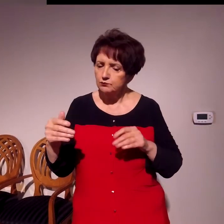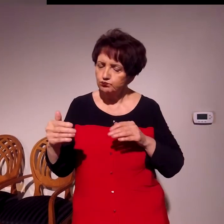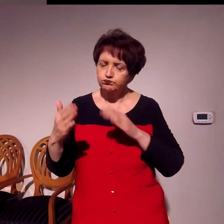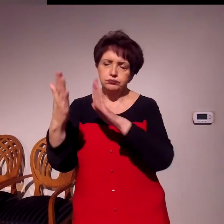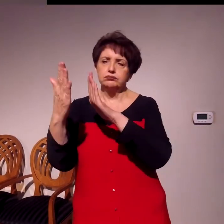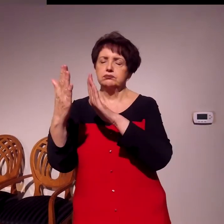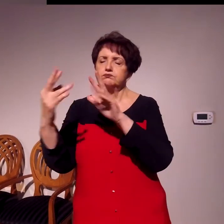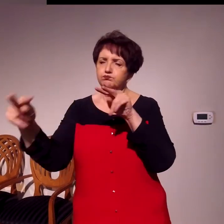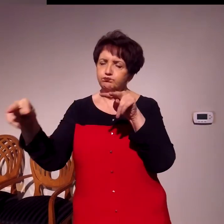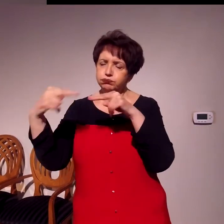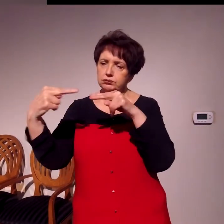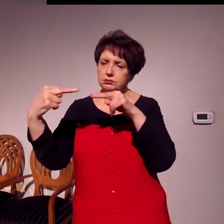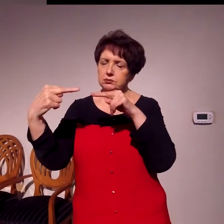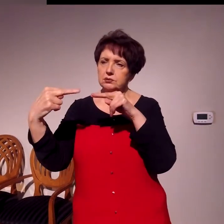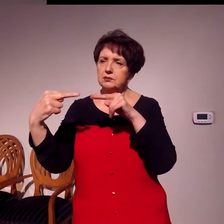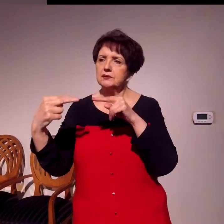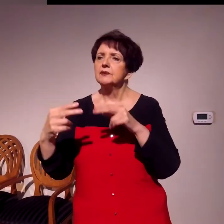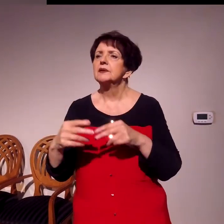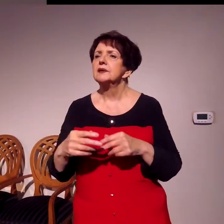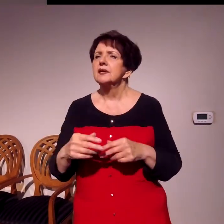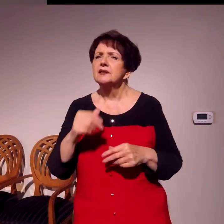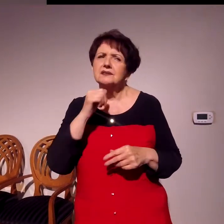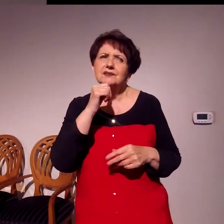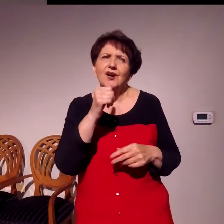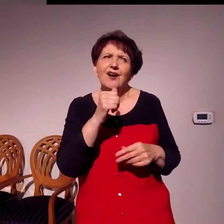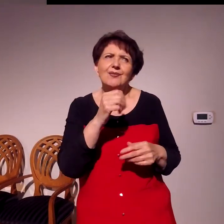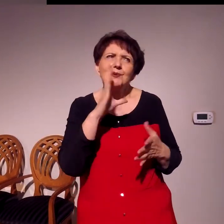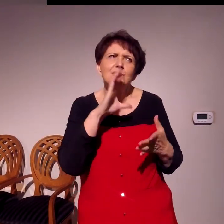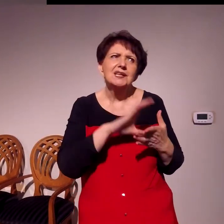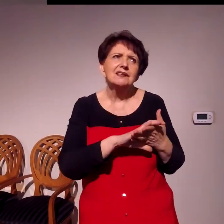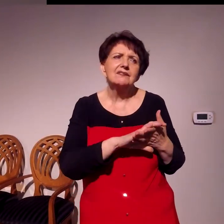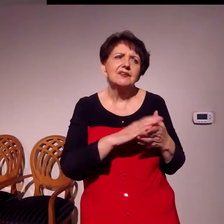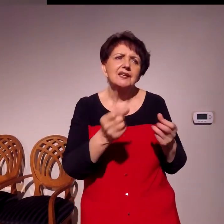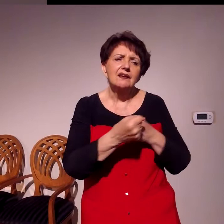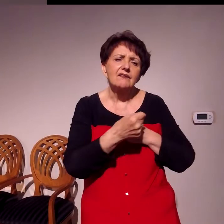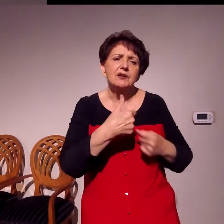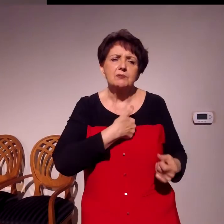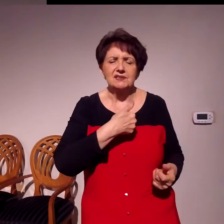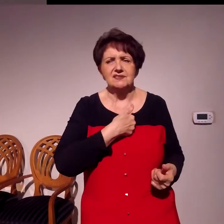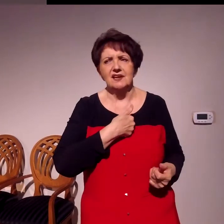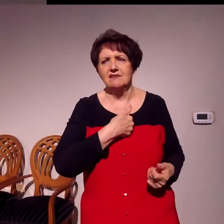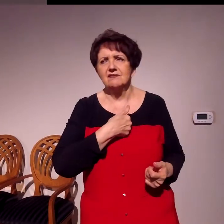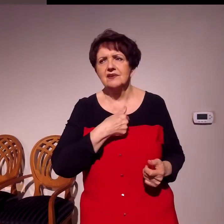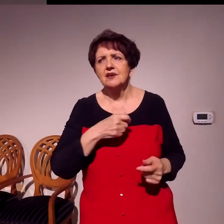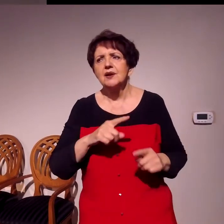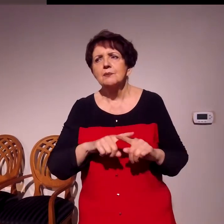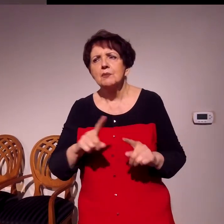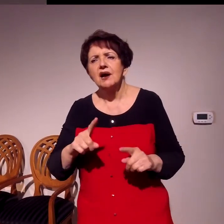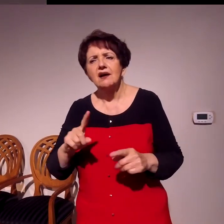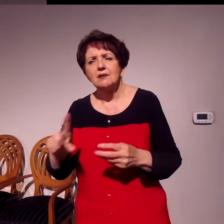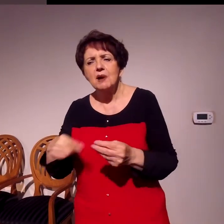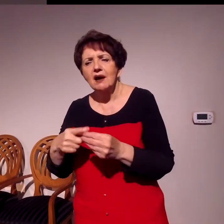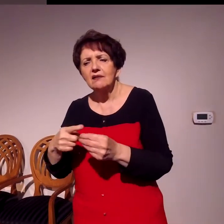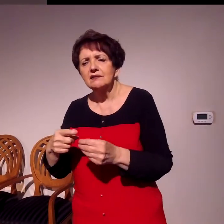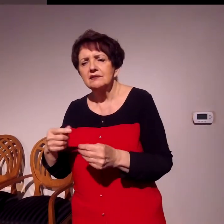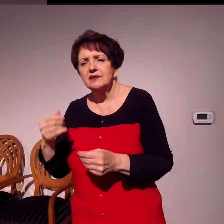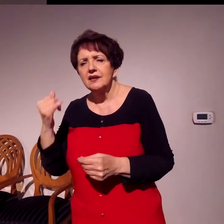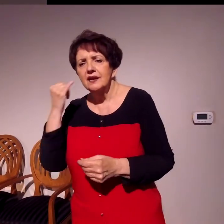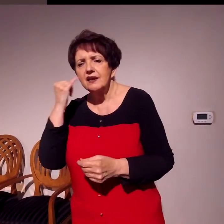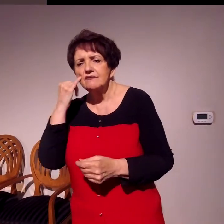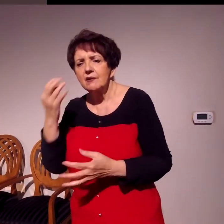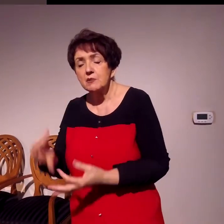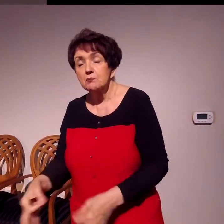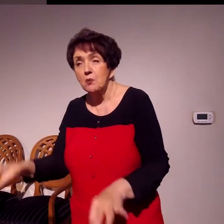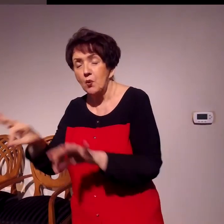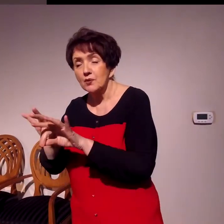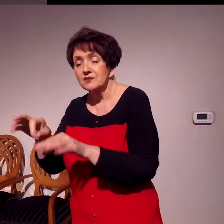square-eyed, not so much at the belief of whether I love myself or not, but about whether or not I'm actually as important